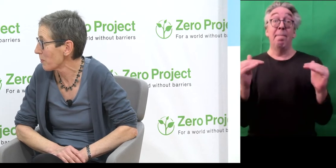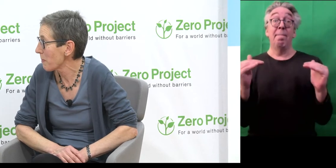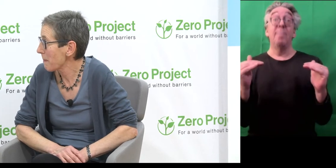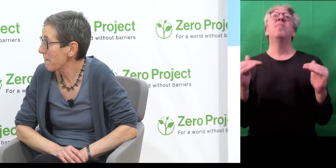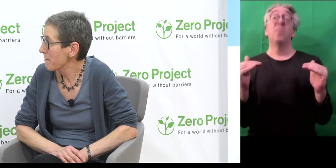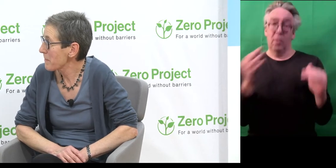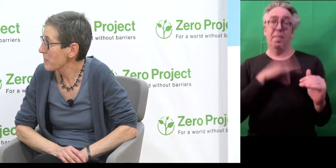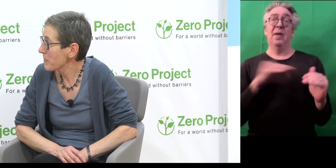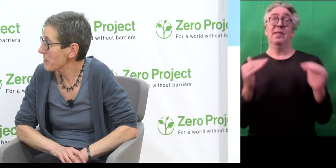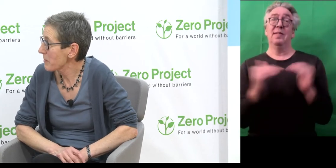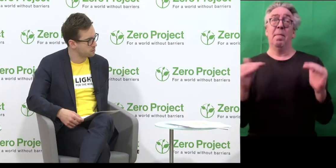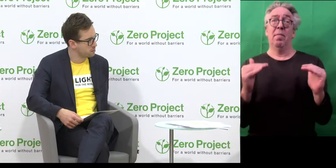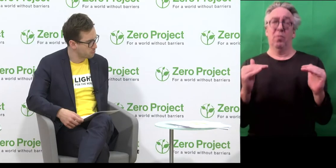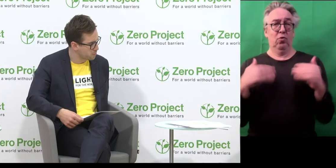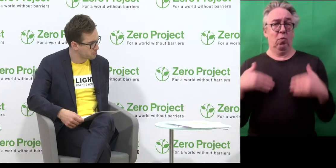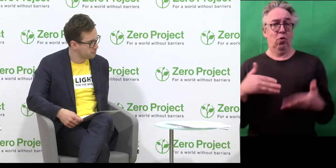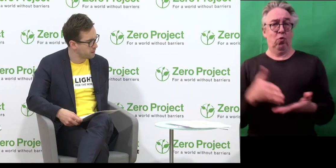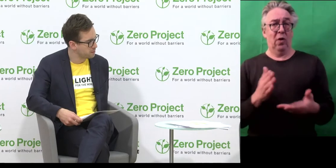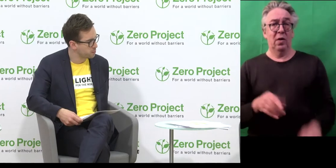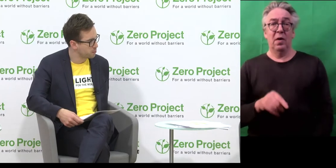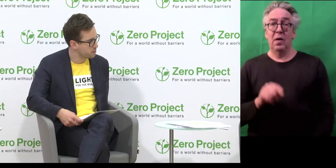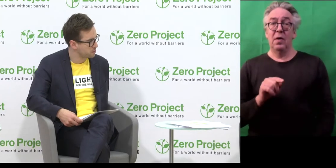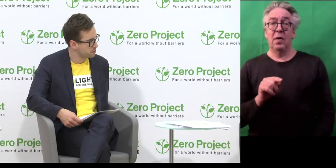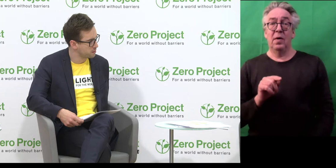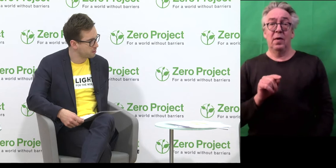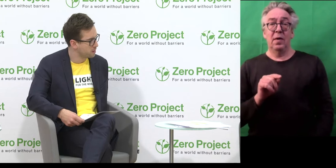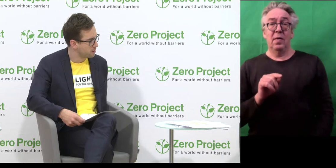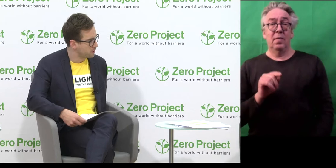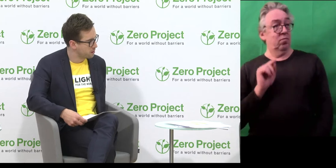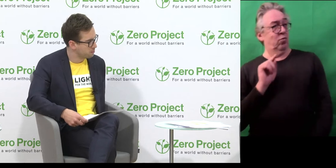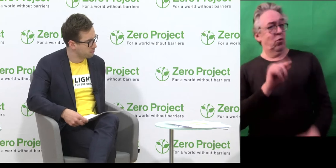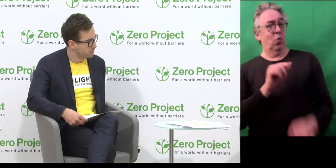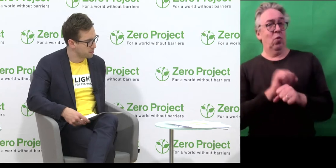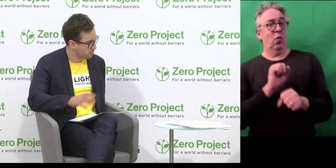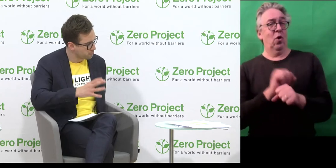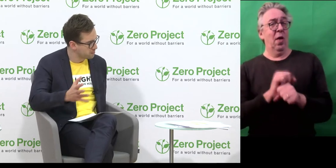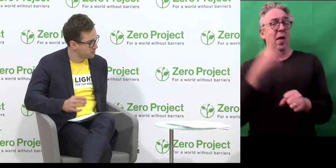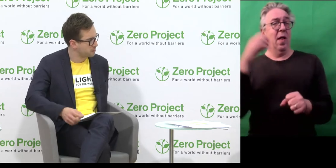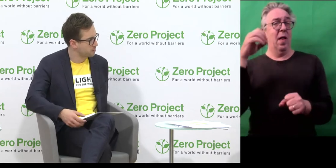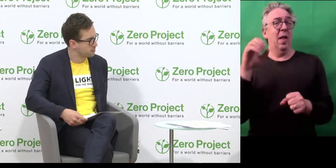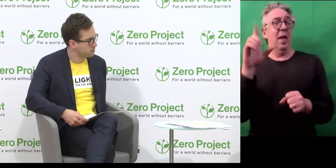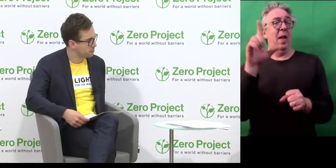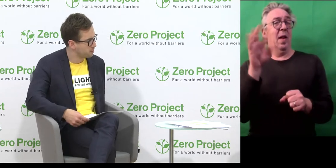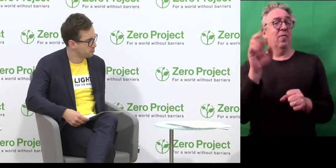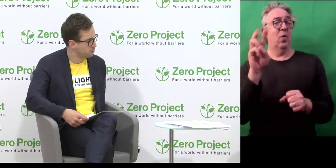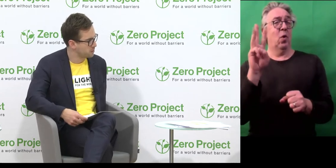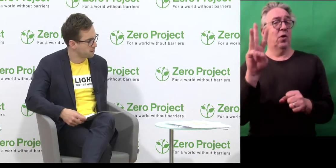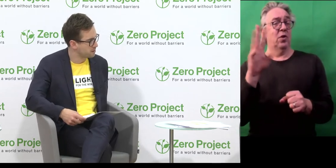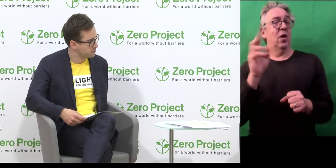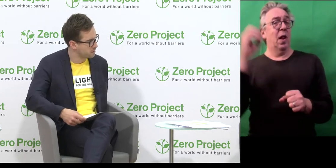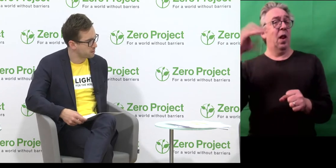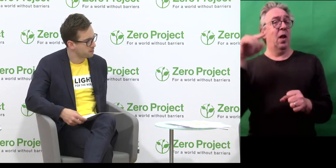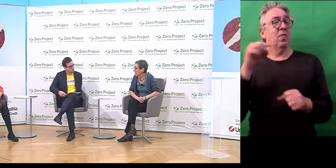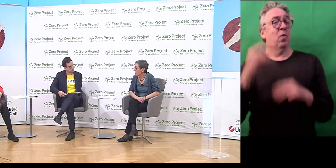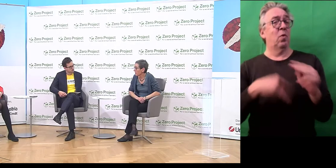for what you do. Have you experienced this in your work with Light for the World in the countries that you and we are